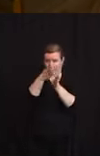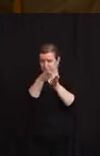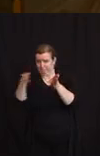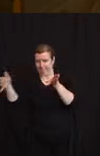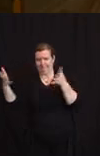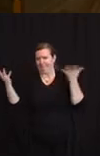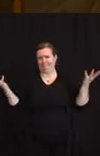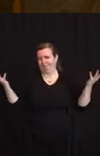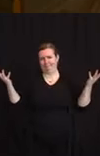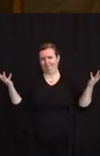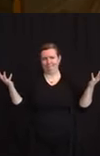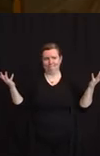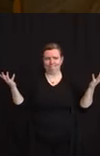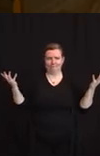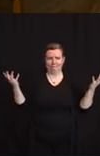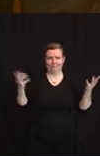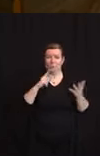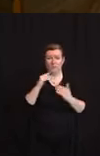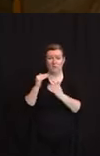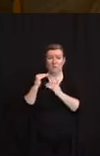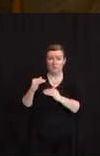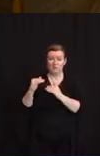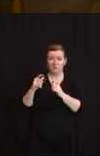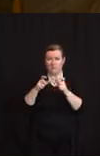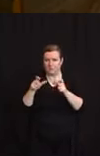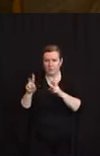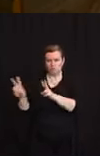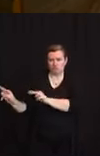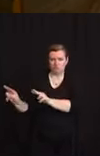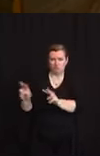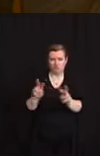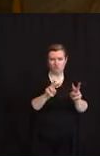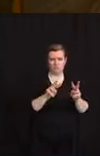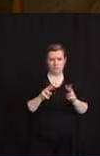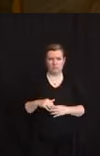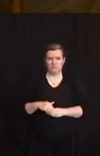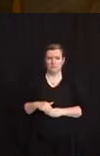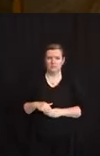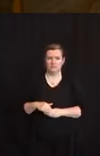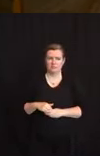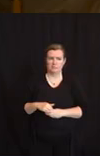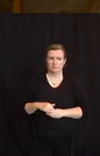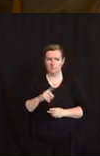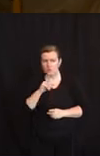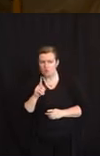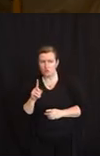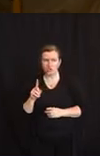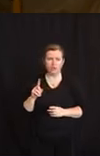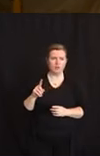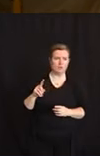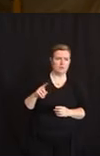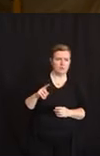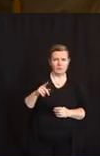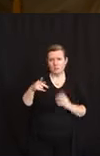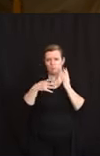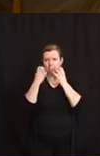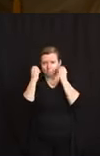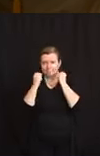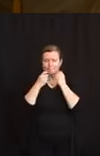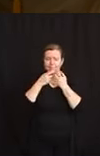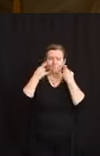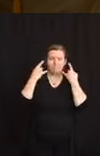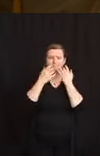are going out to survey. They're the ones that were appropriate for PPE and fit testing, because they go in with full